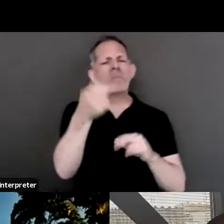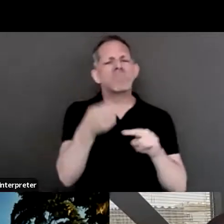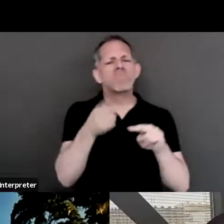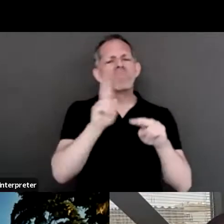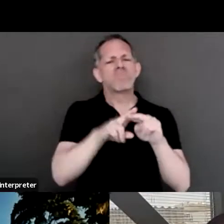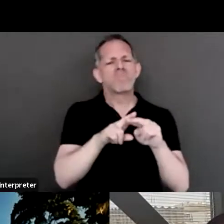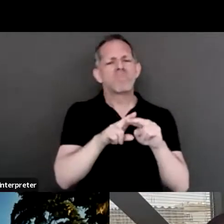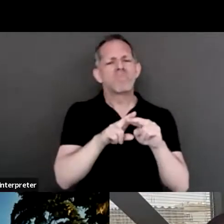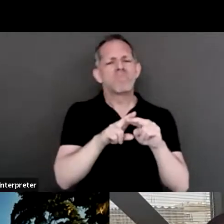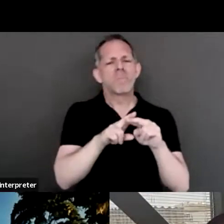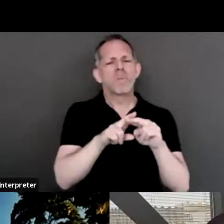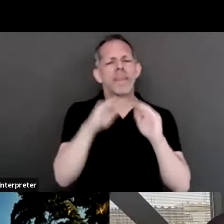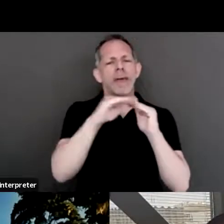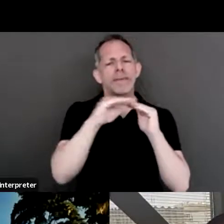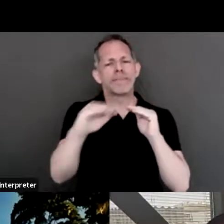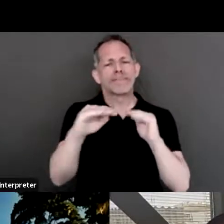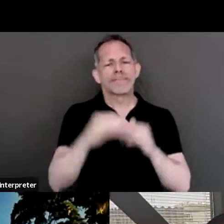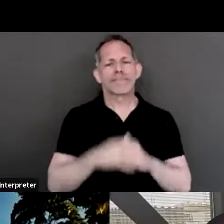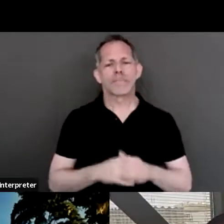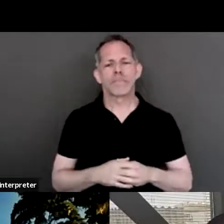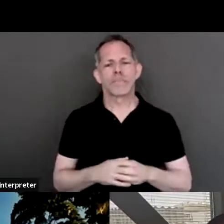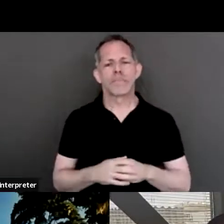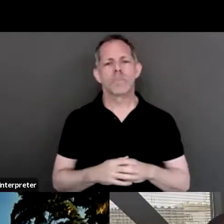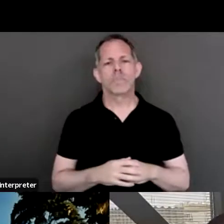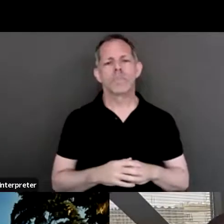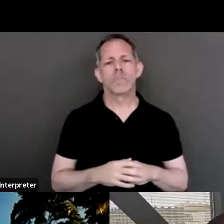the state saw and most counties. But